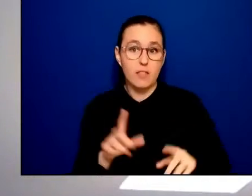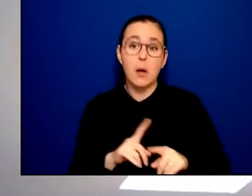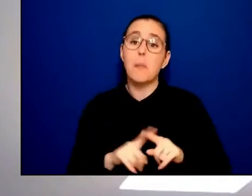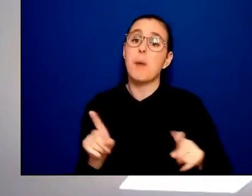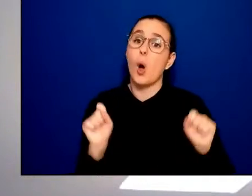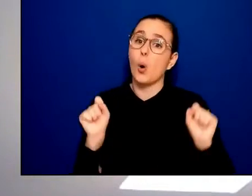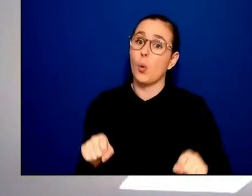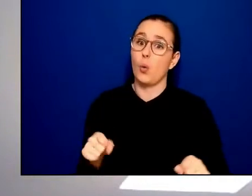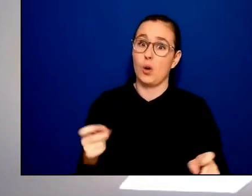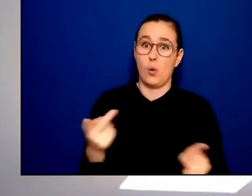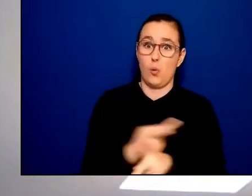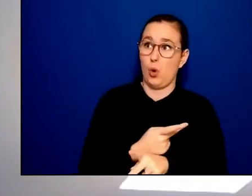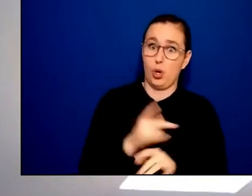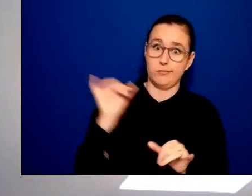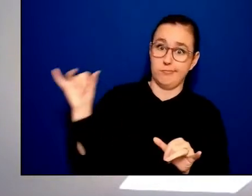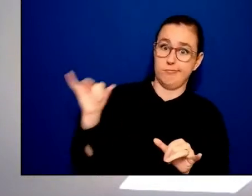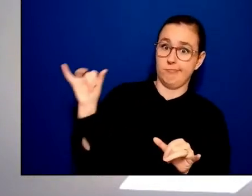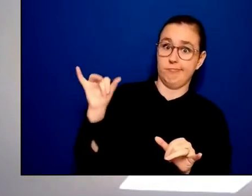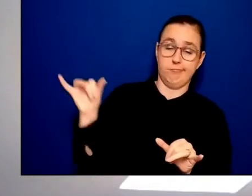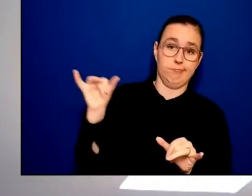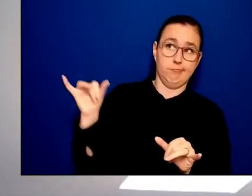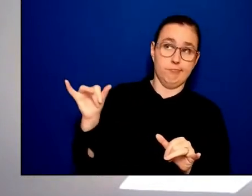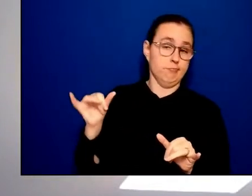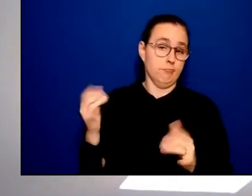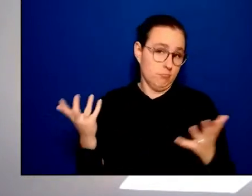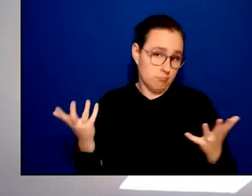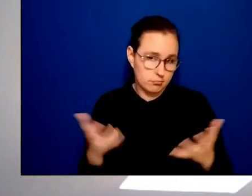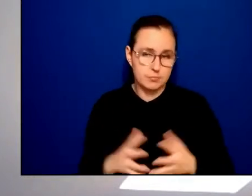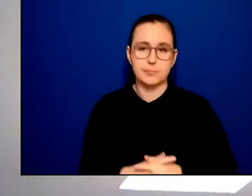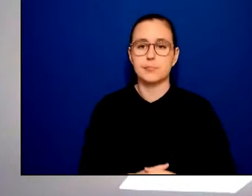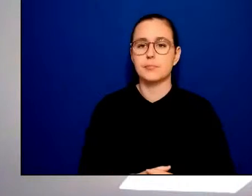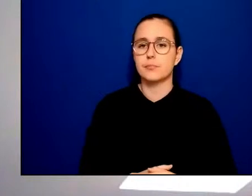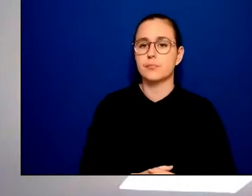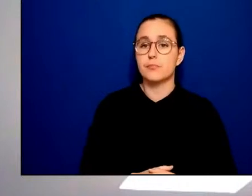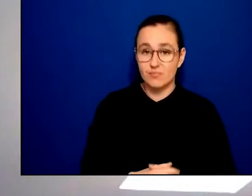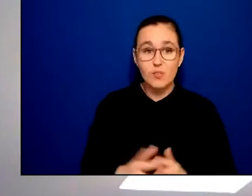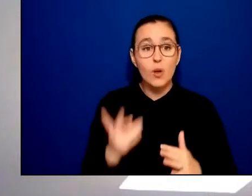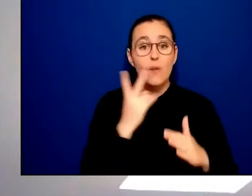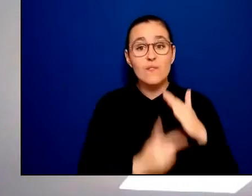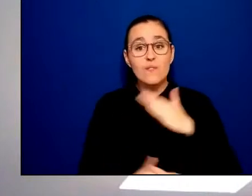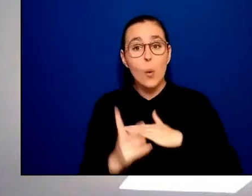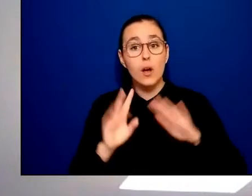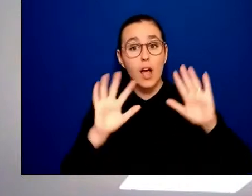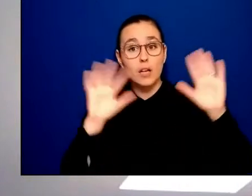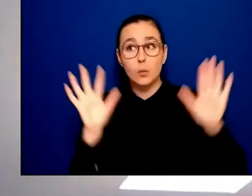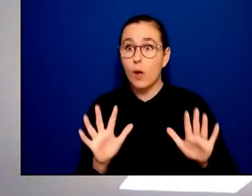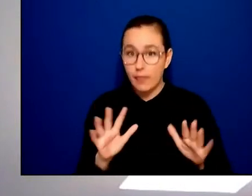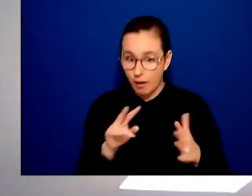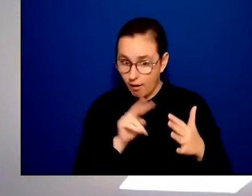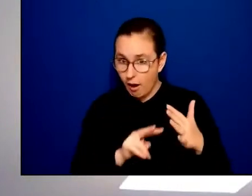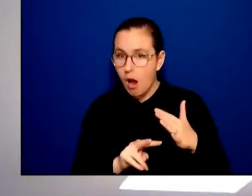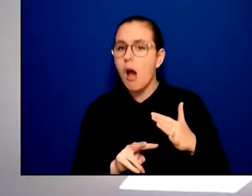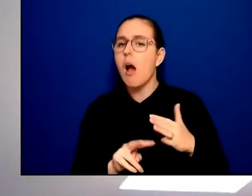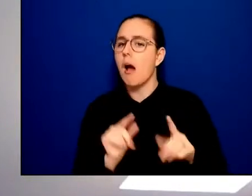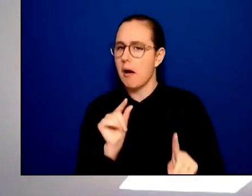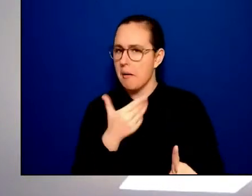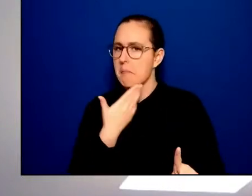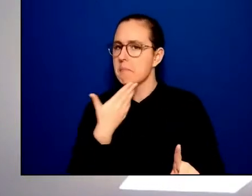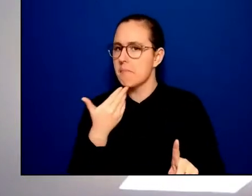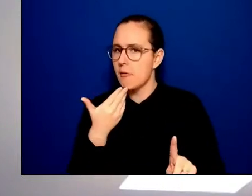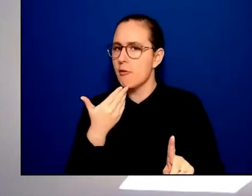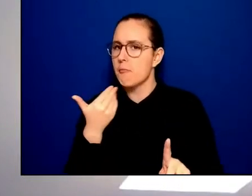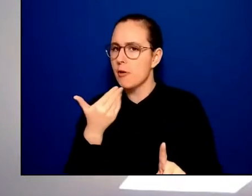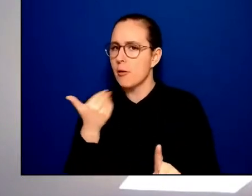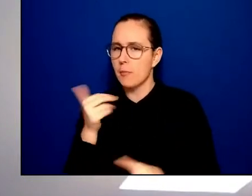lucky. We have a ridge building today, and we saw the sun for many locations, a few flurries still at some elevations, but